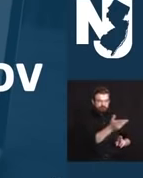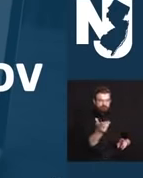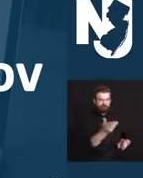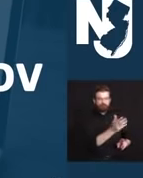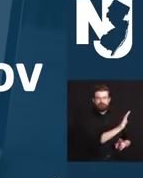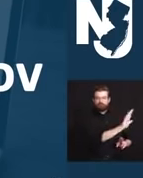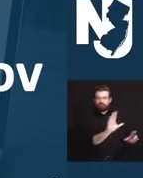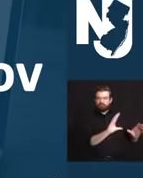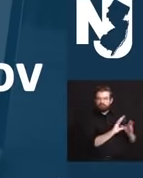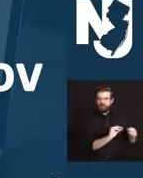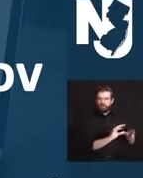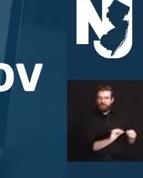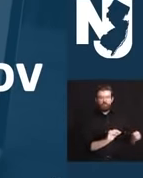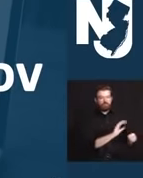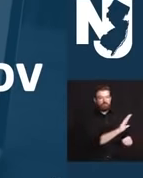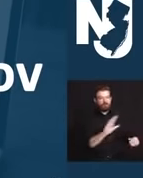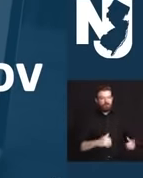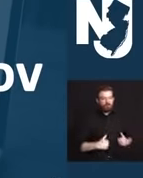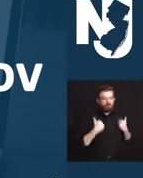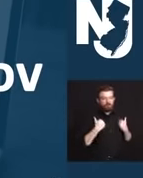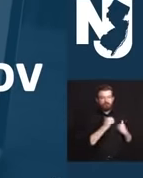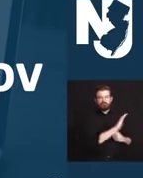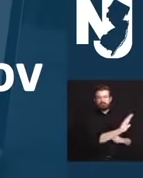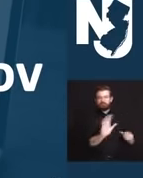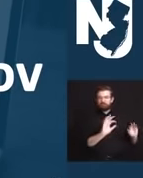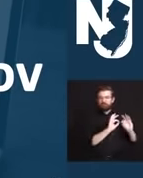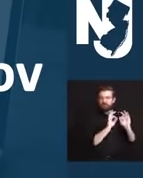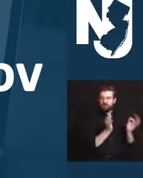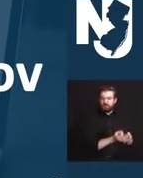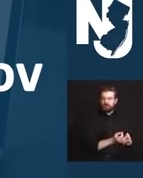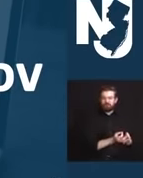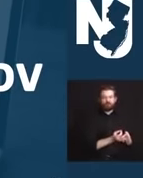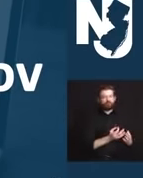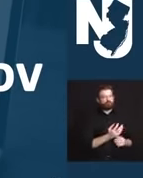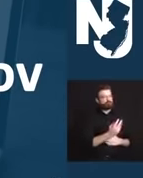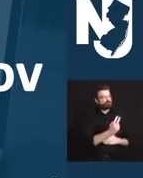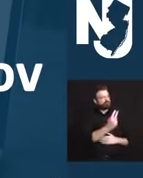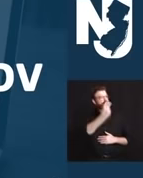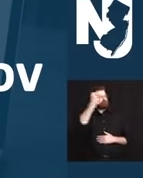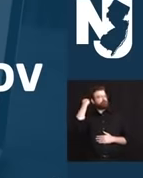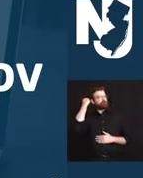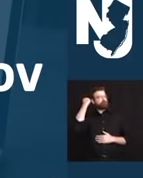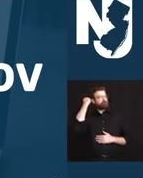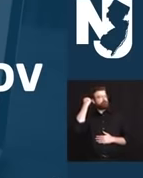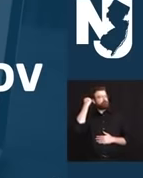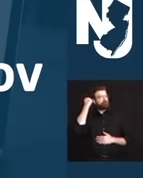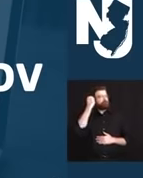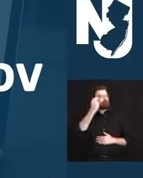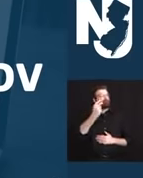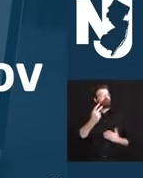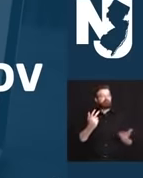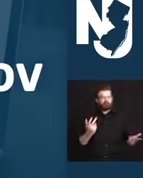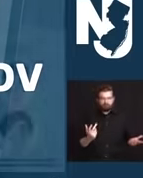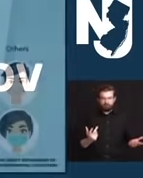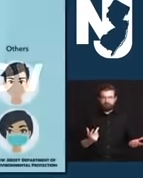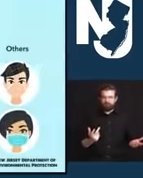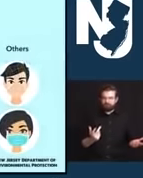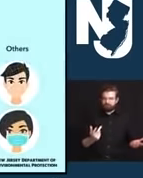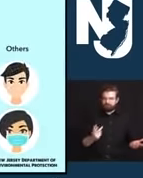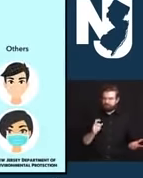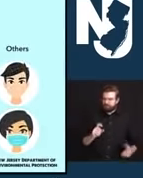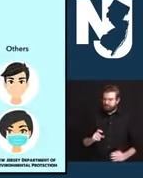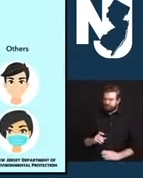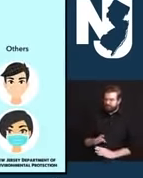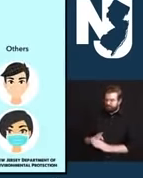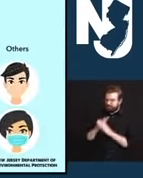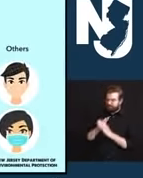their memories by doing whatever we can to prevent other families from knowing the pain that has been visited upon them. This is why we need to